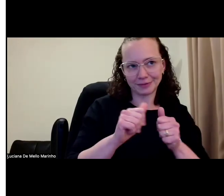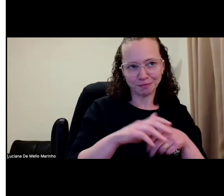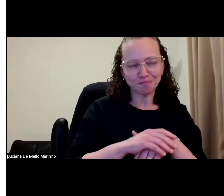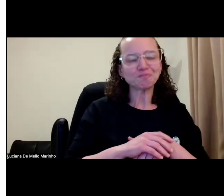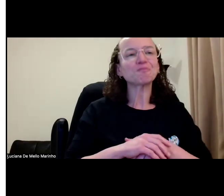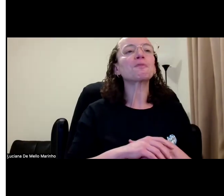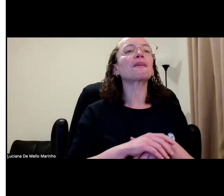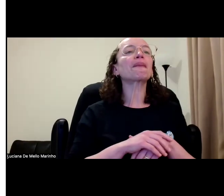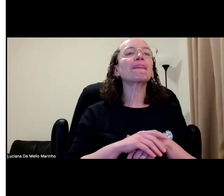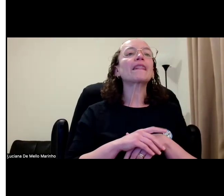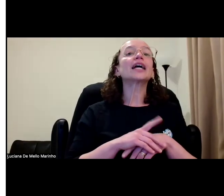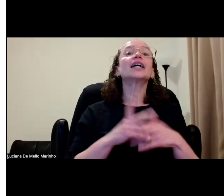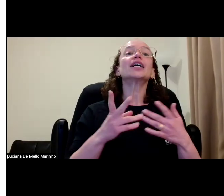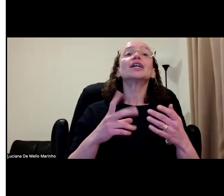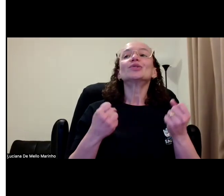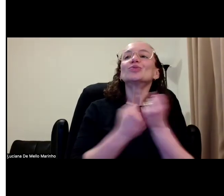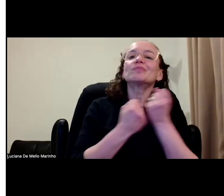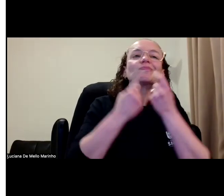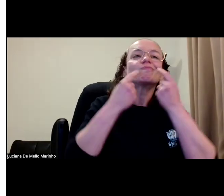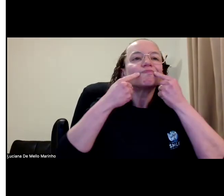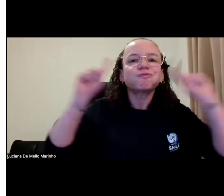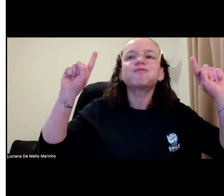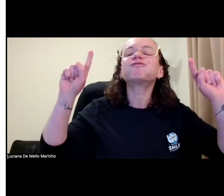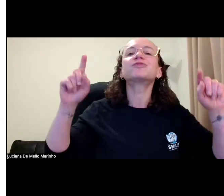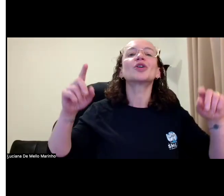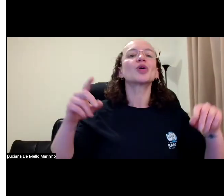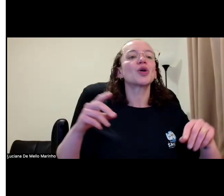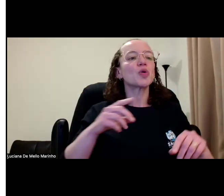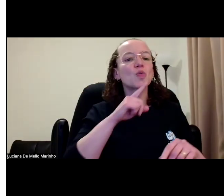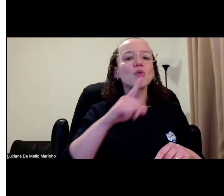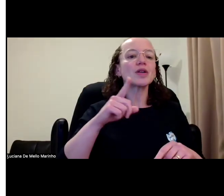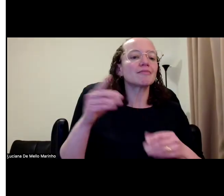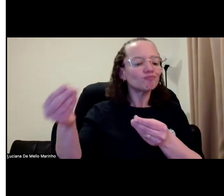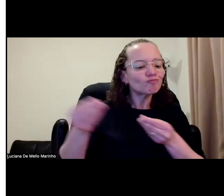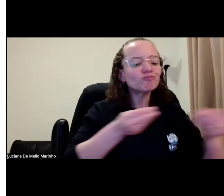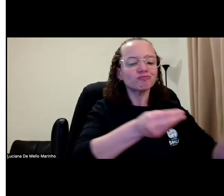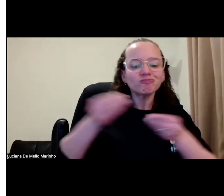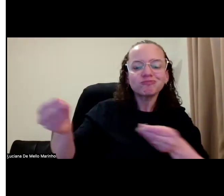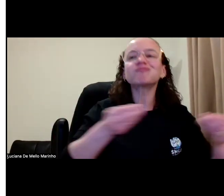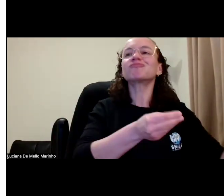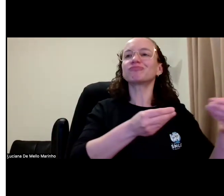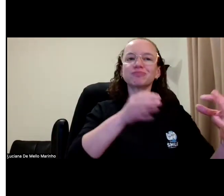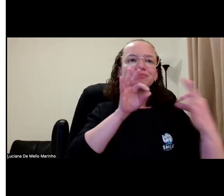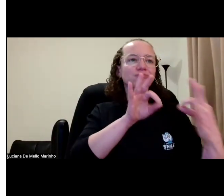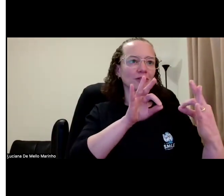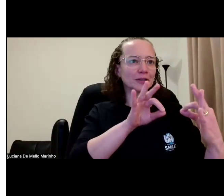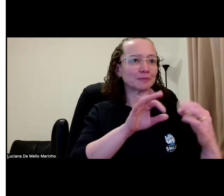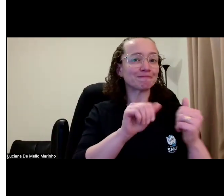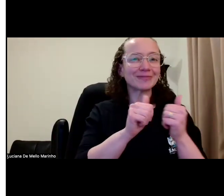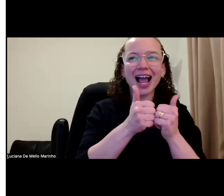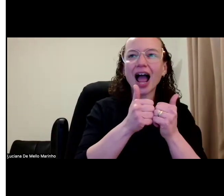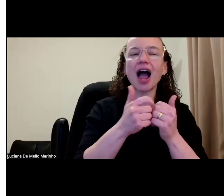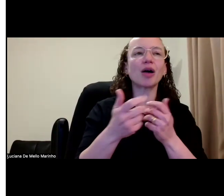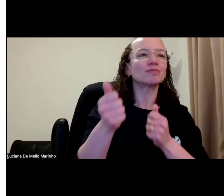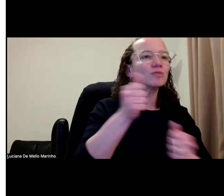So, when we think about communication strategies, we want to think about having successful supports, where we can be